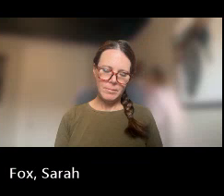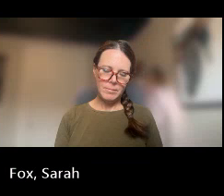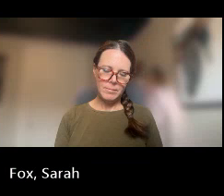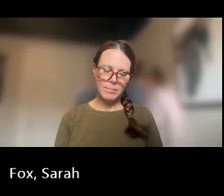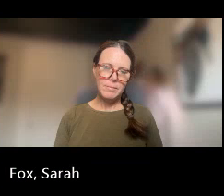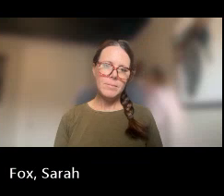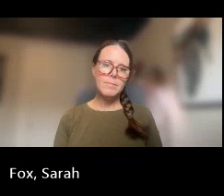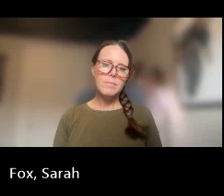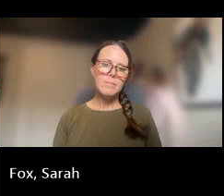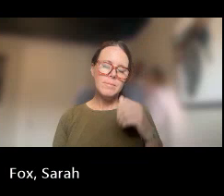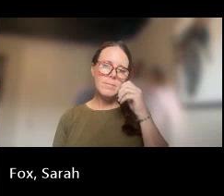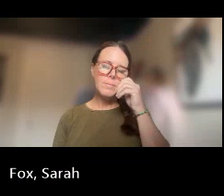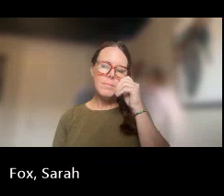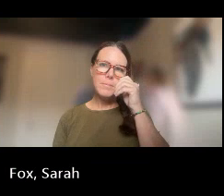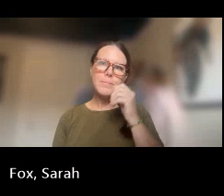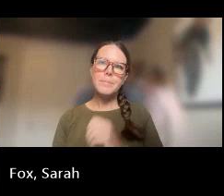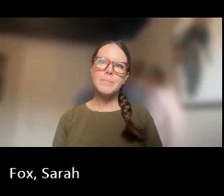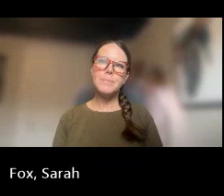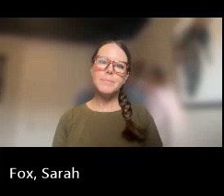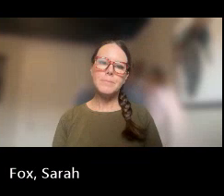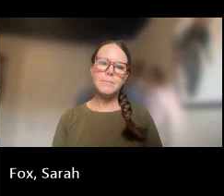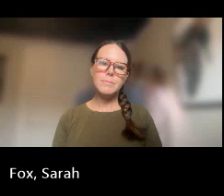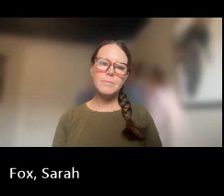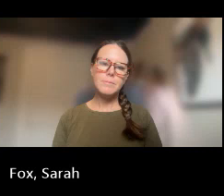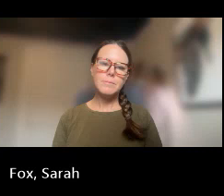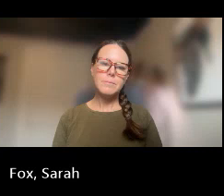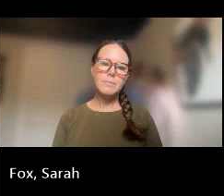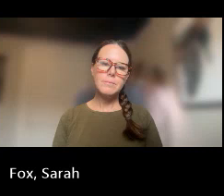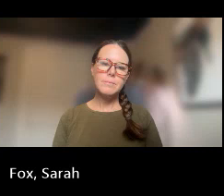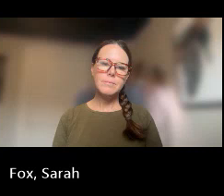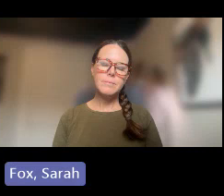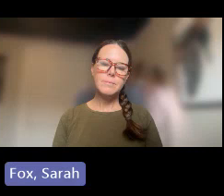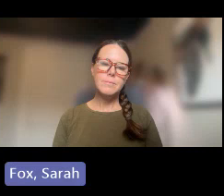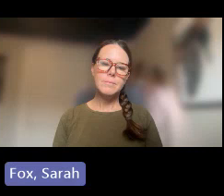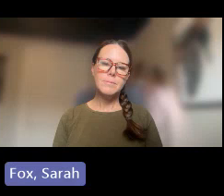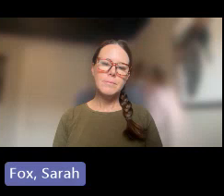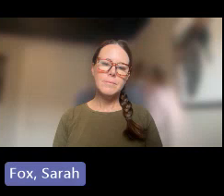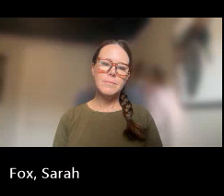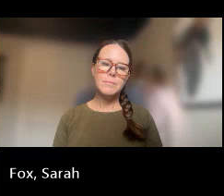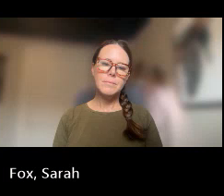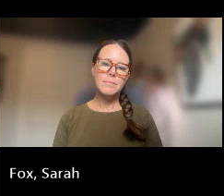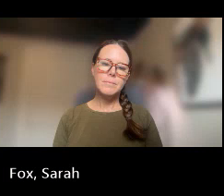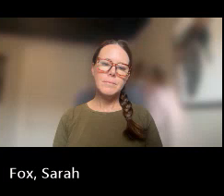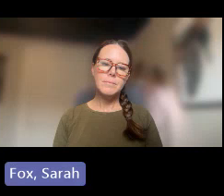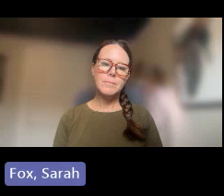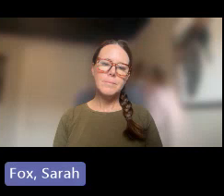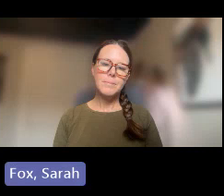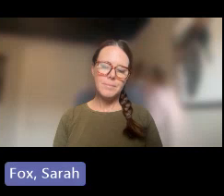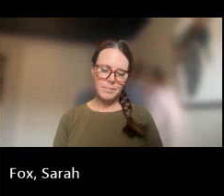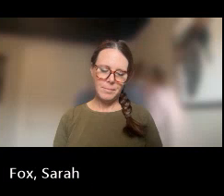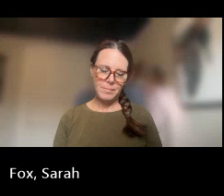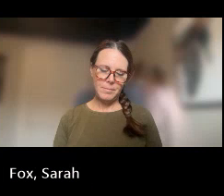we need to have between this second year of the new module moving